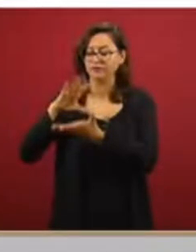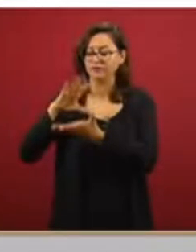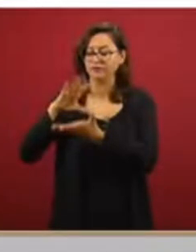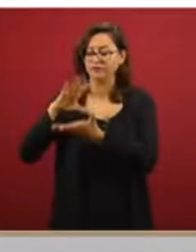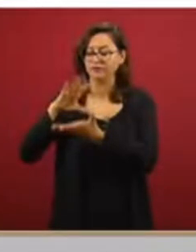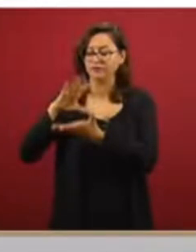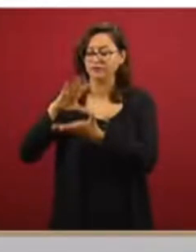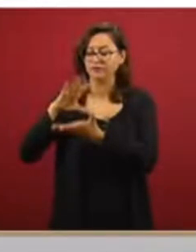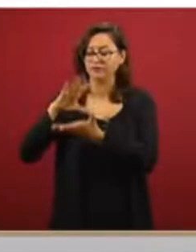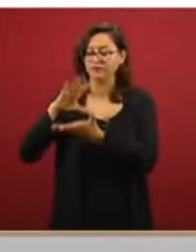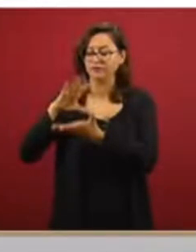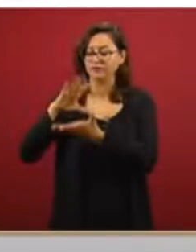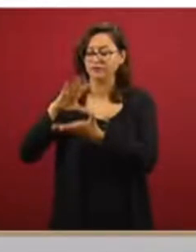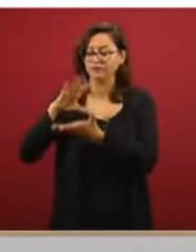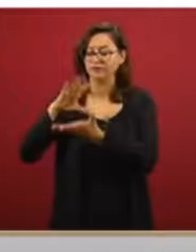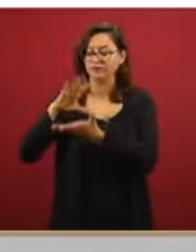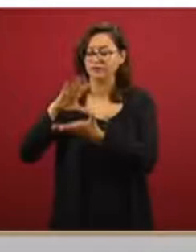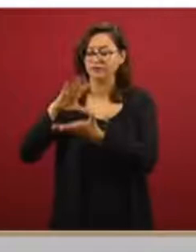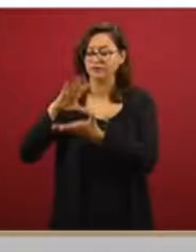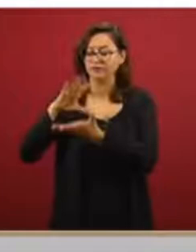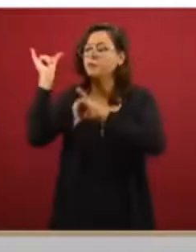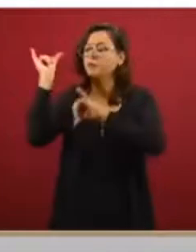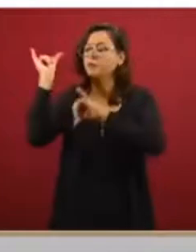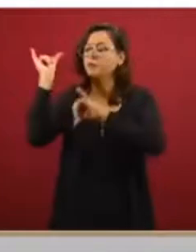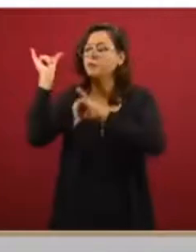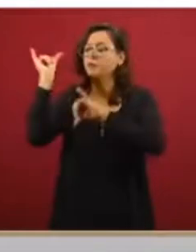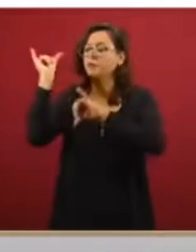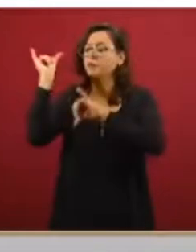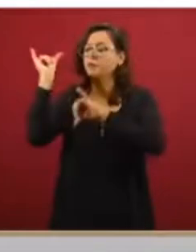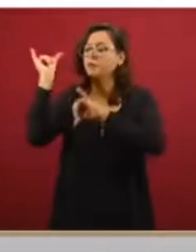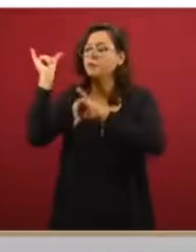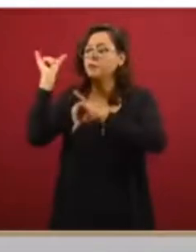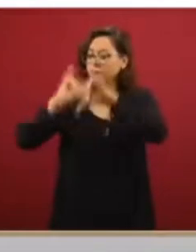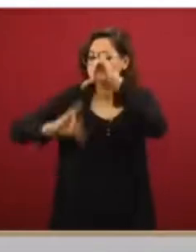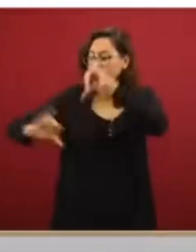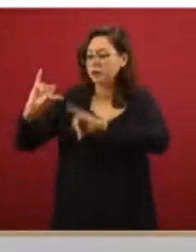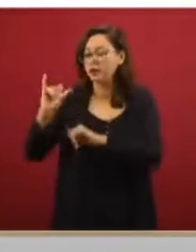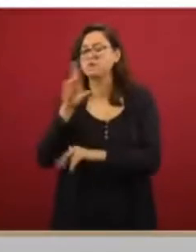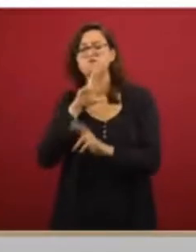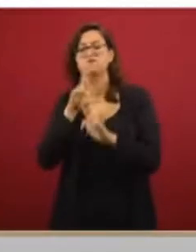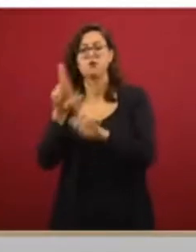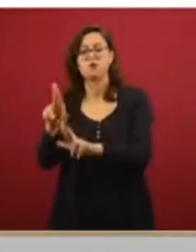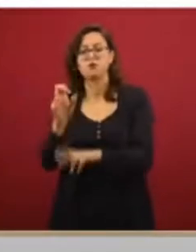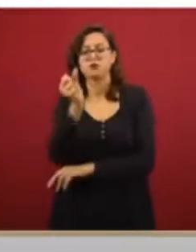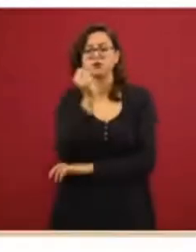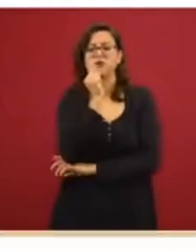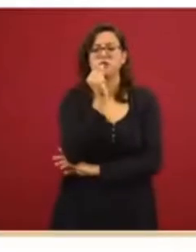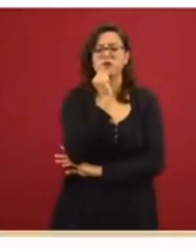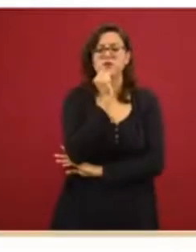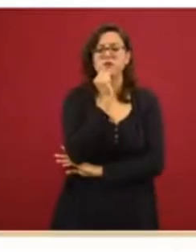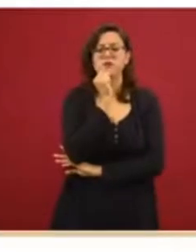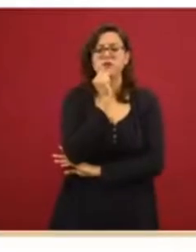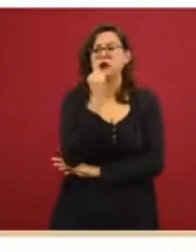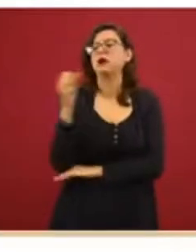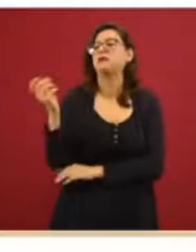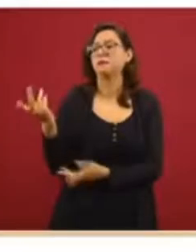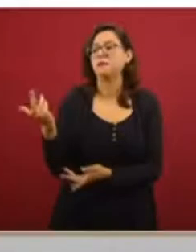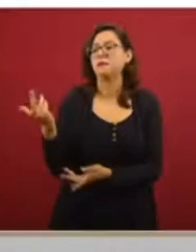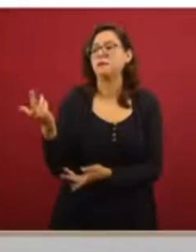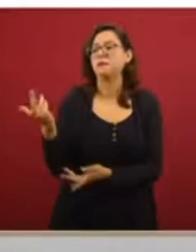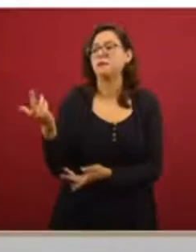people which have been registered. El laboratorio podrían terminar con un resultado